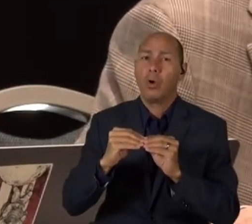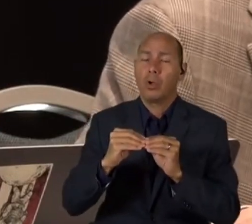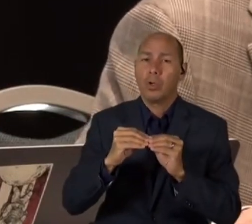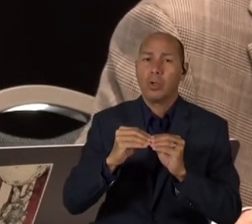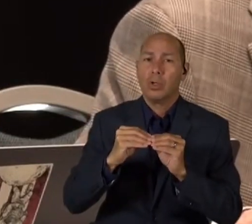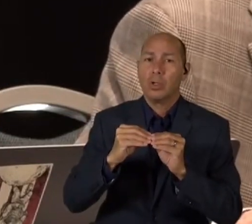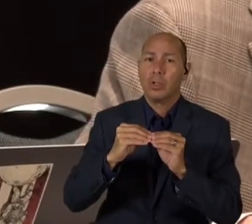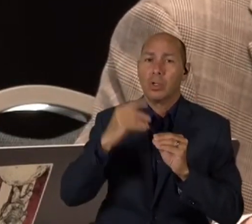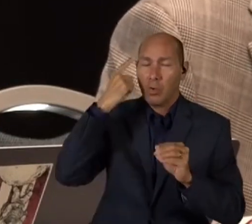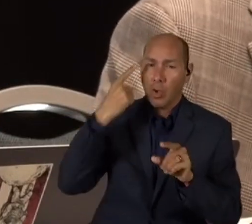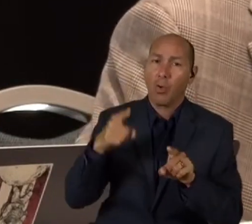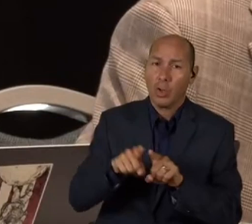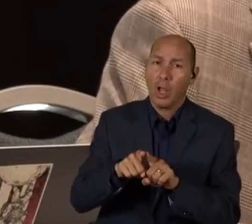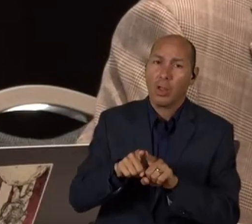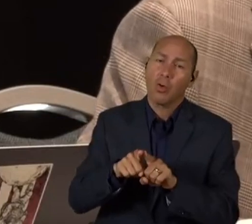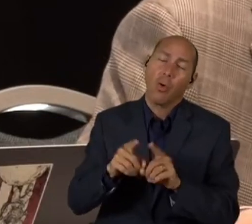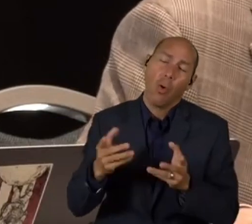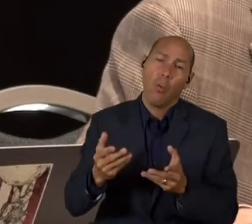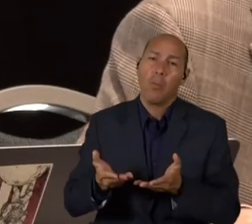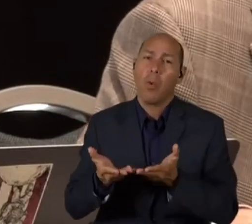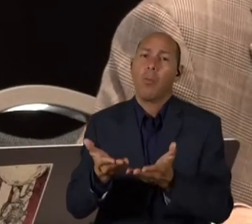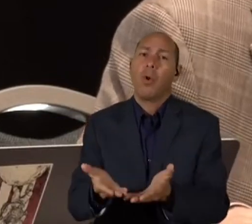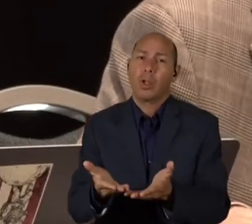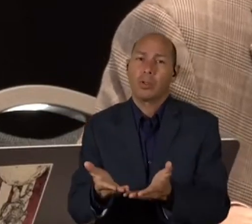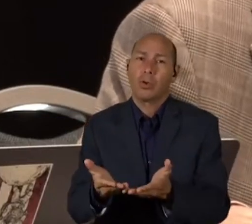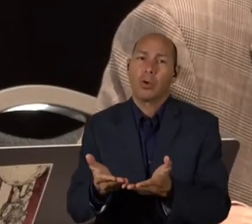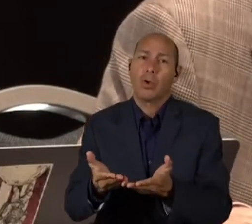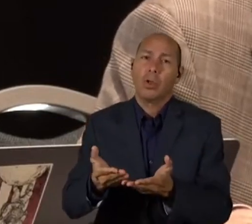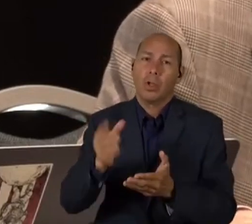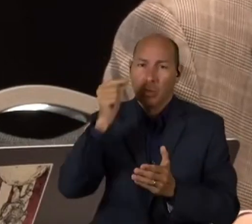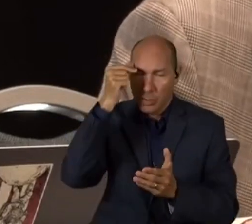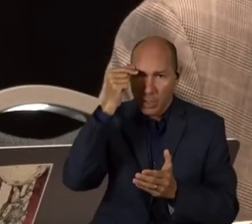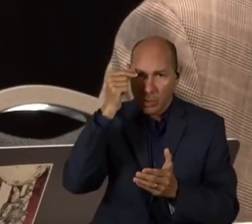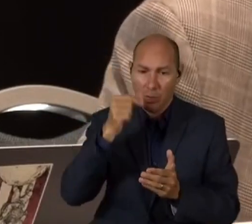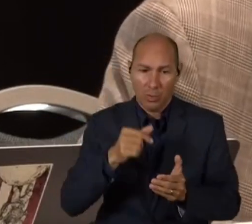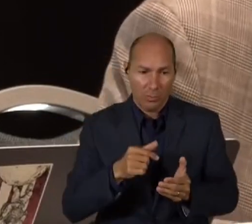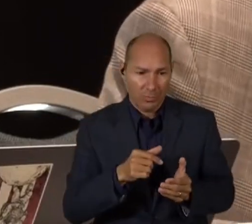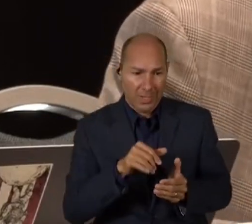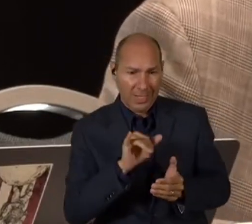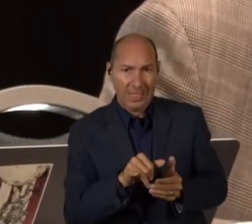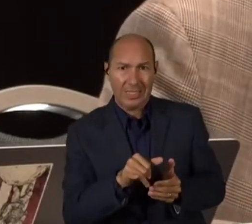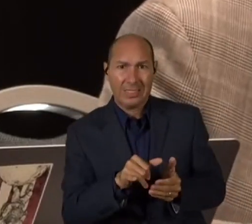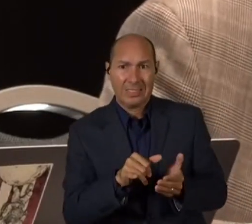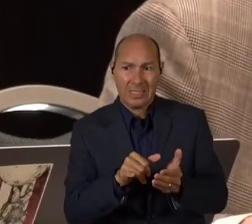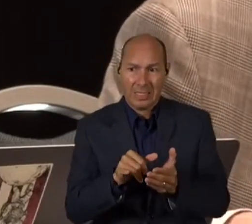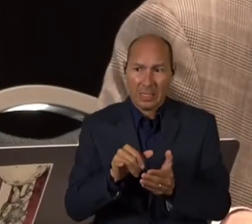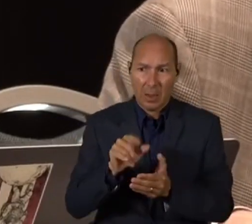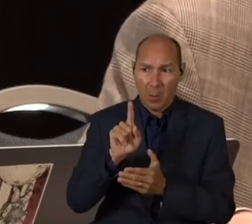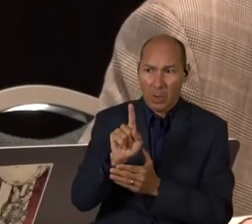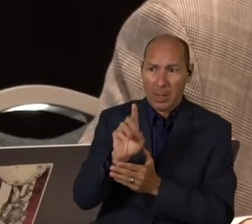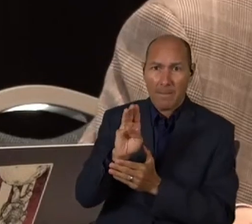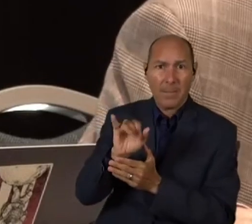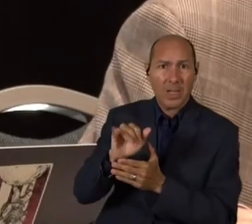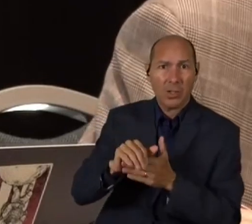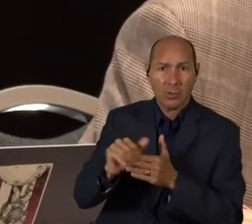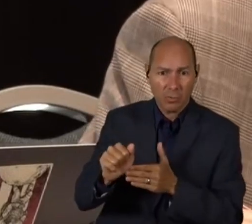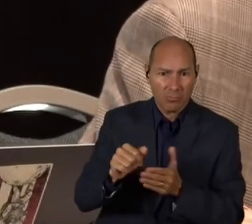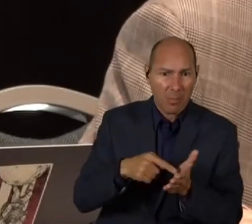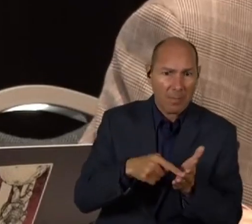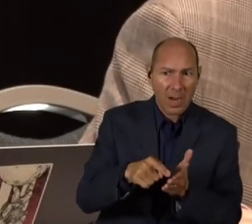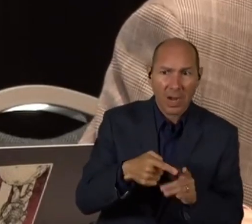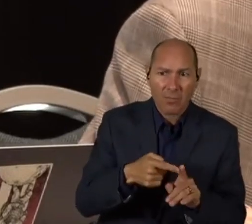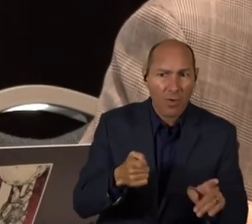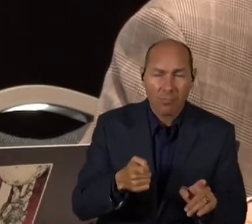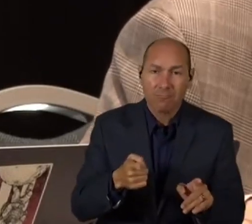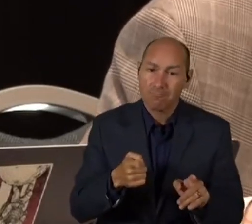governor. No resources were identified to pay for that additional spending.